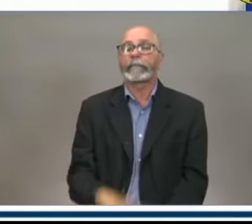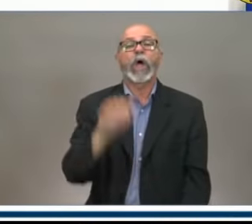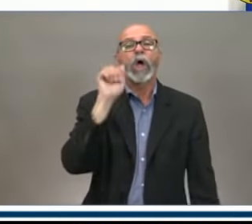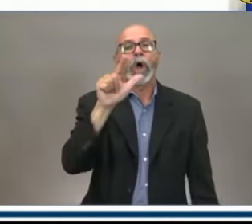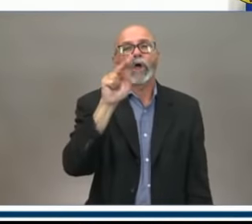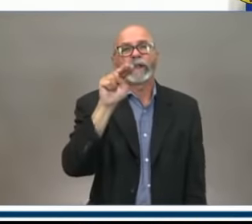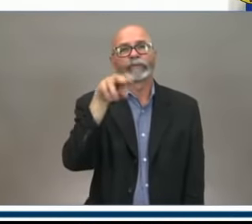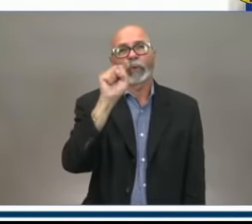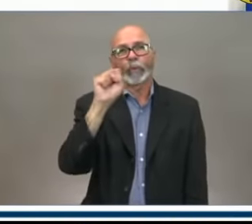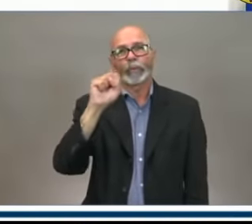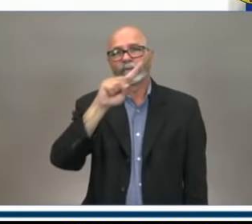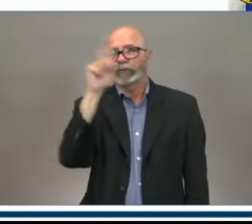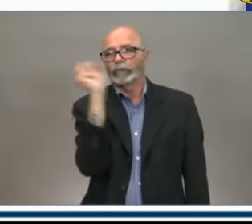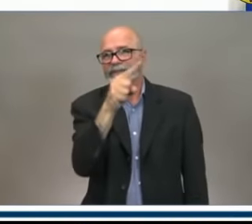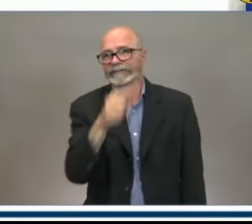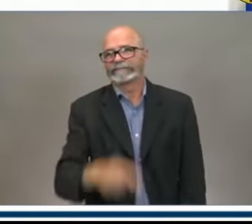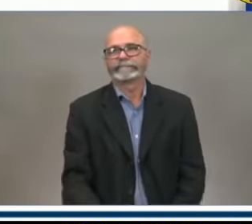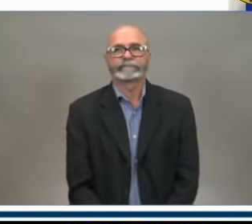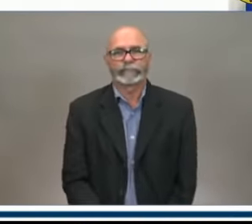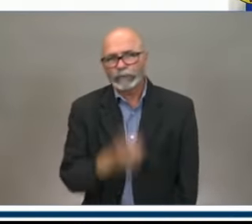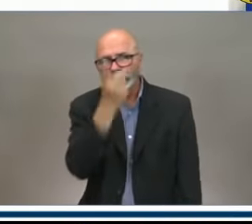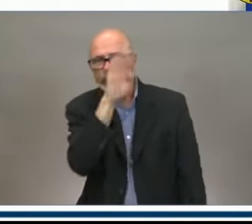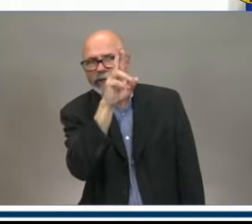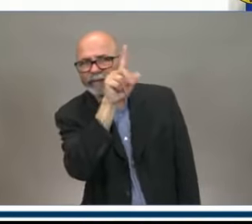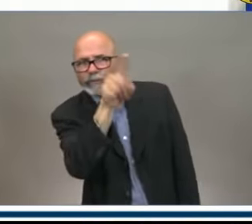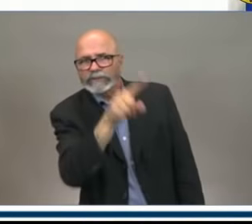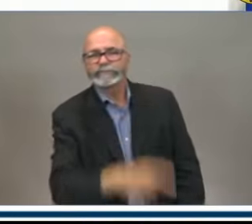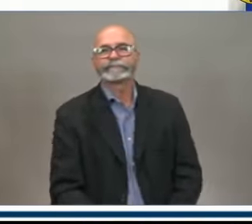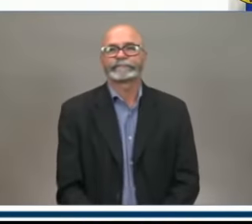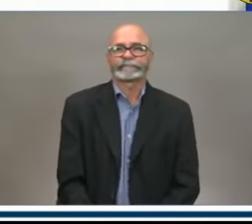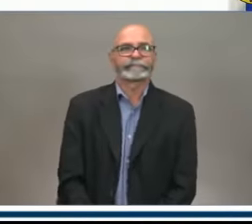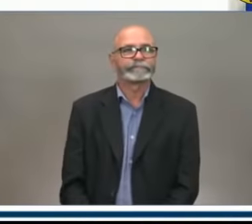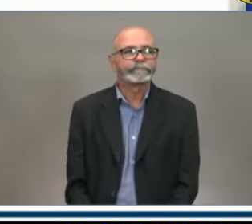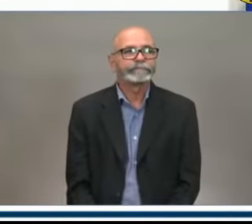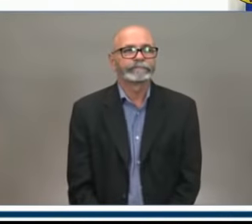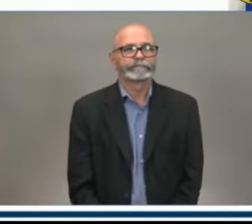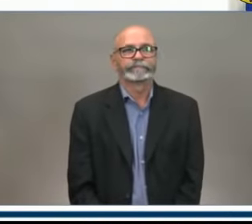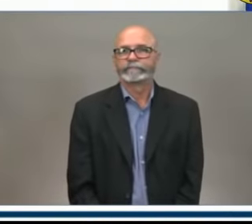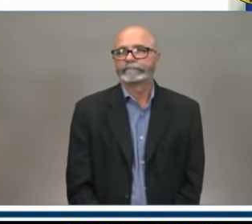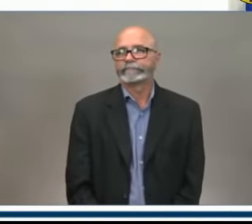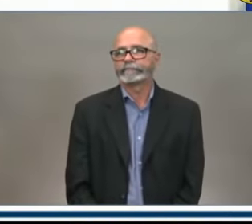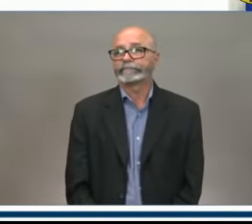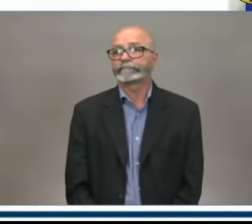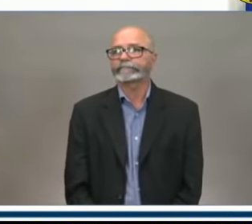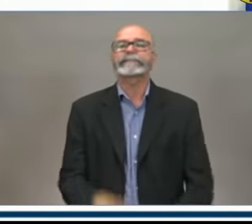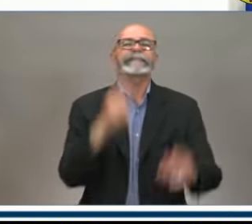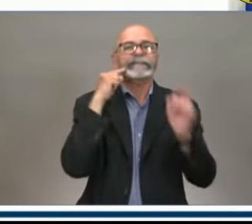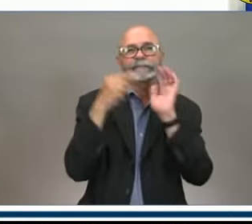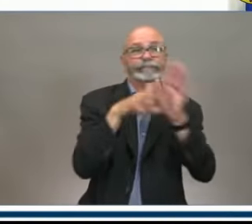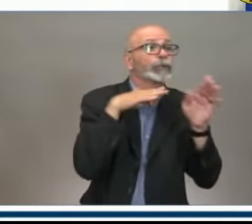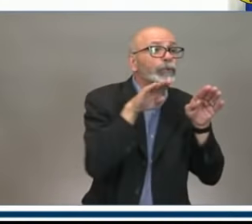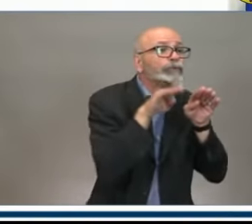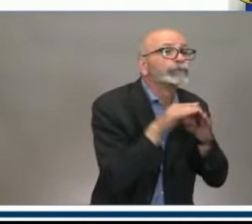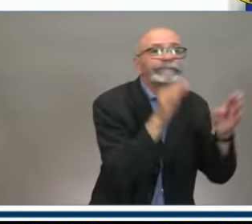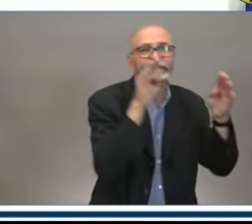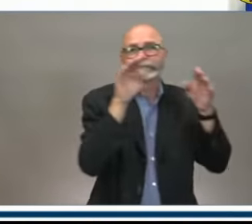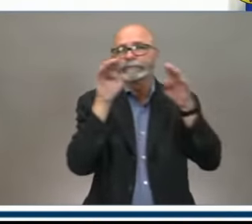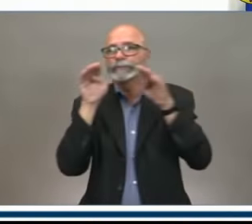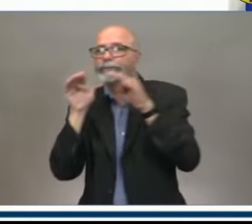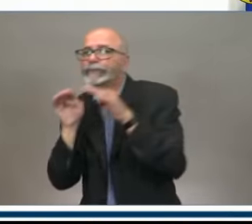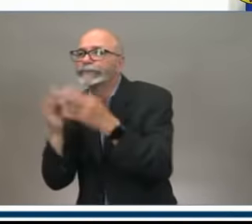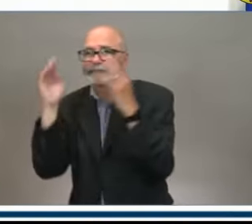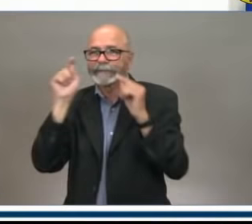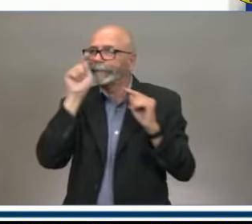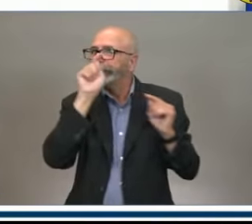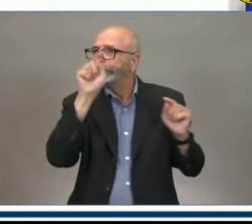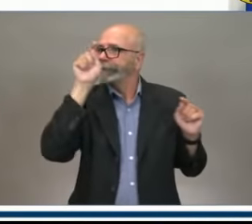Dr. Strang, in reference to the plan Tim Houston submitted to you for reopening and resuming standing committees of the Legislature, do you see any